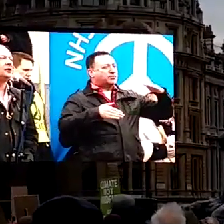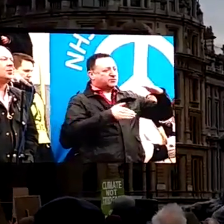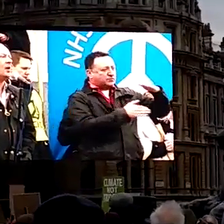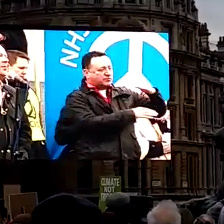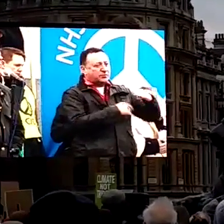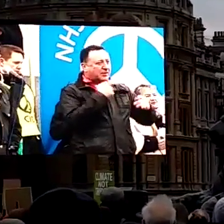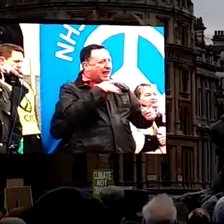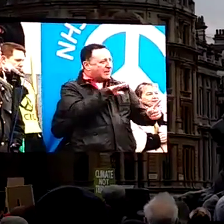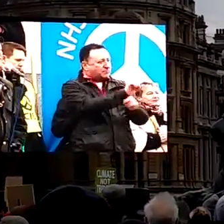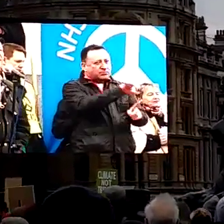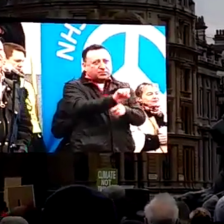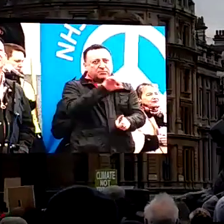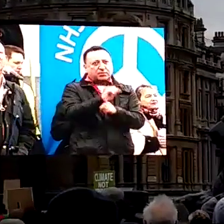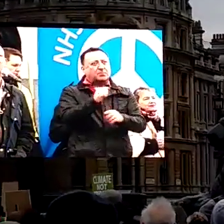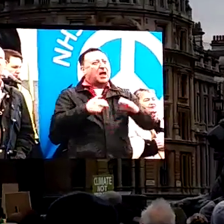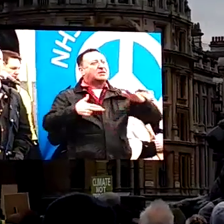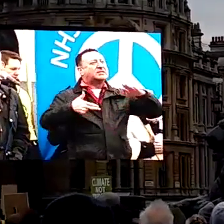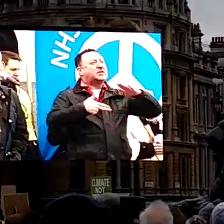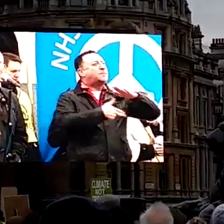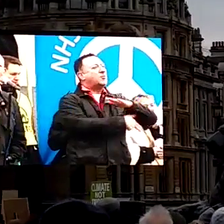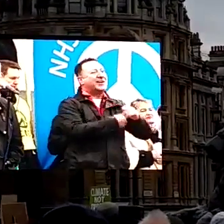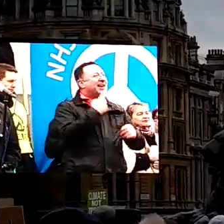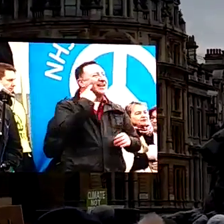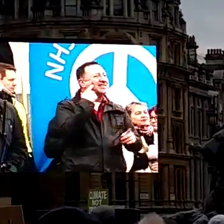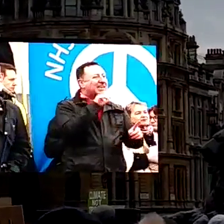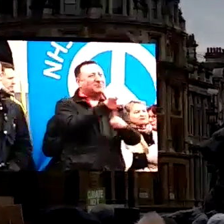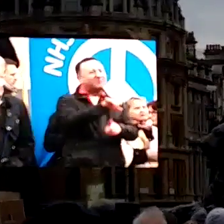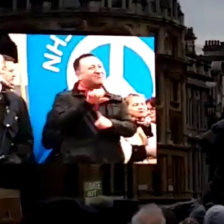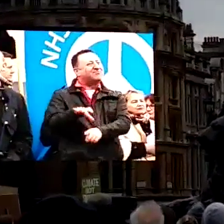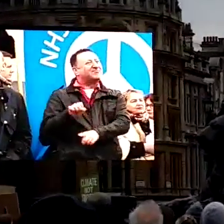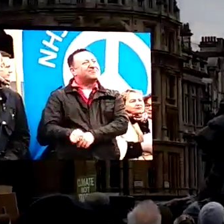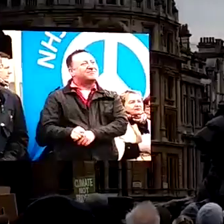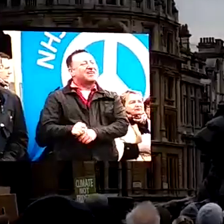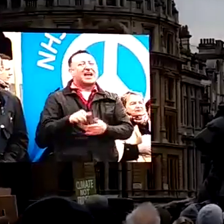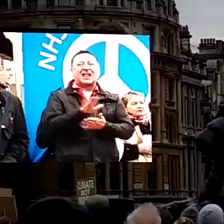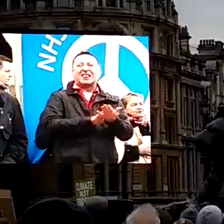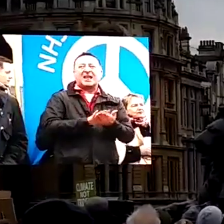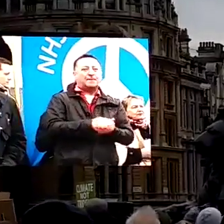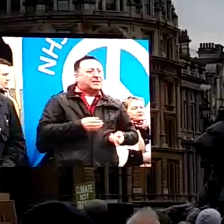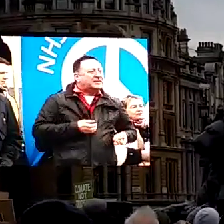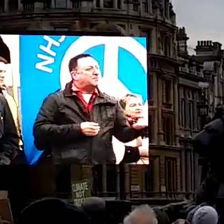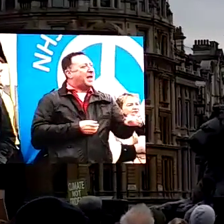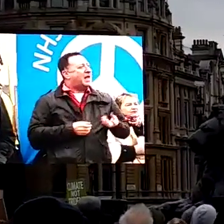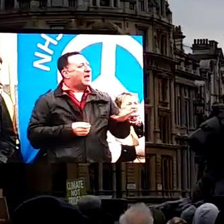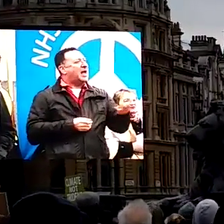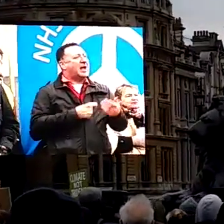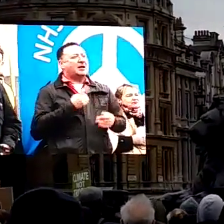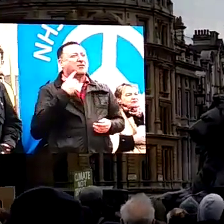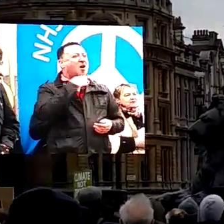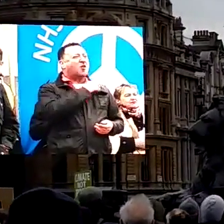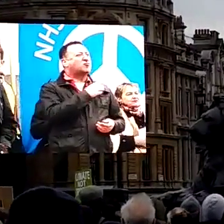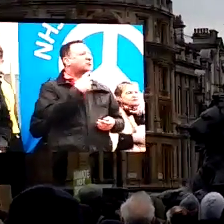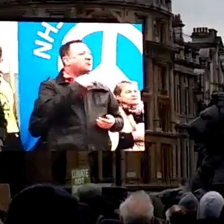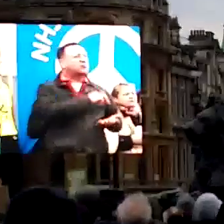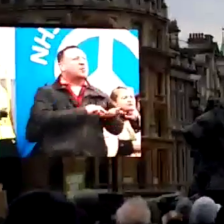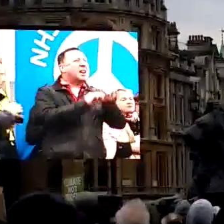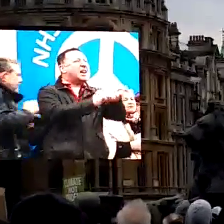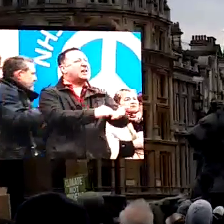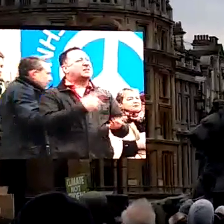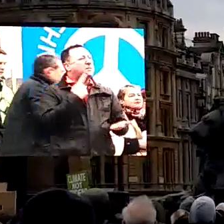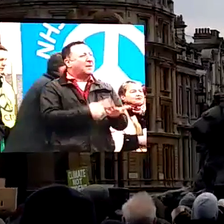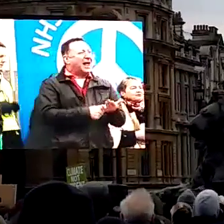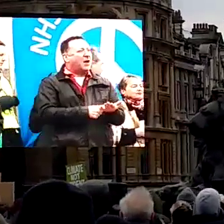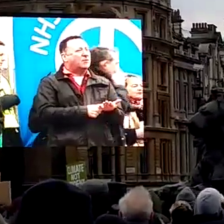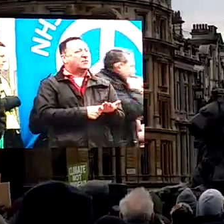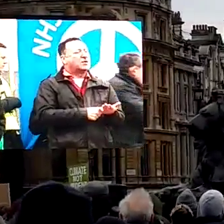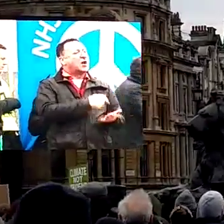are. We will be spending tens, hundreds of billions of pounds on a weapon